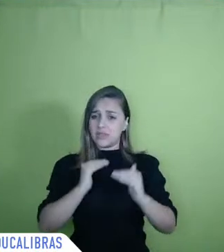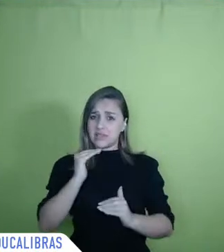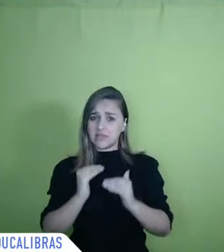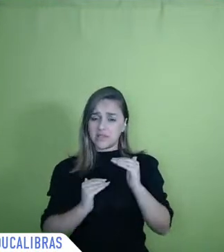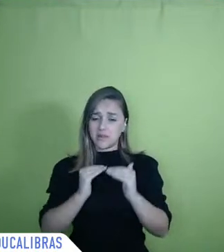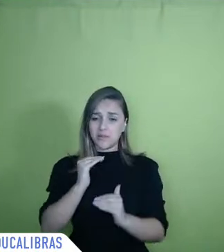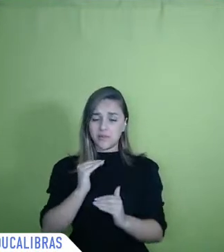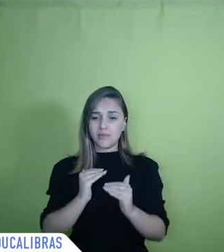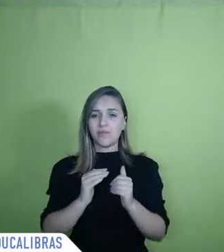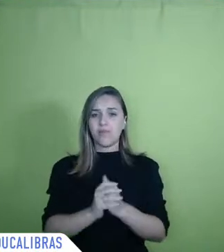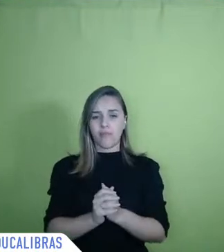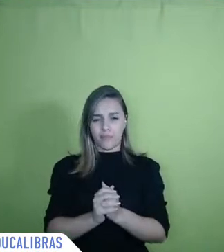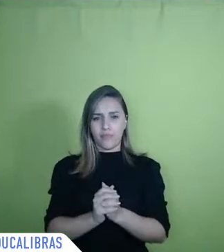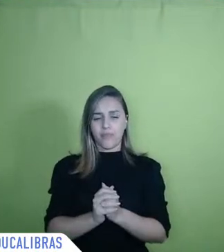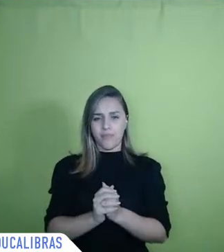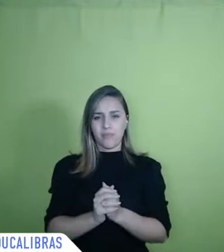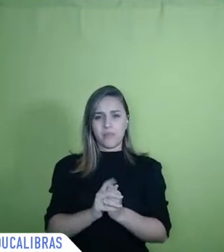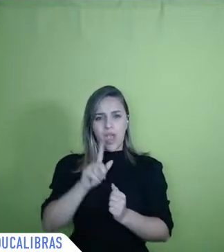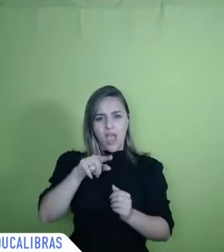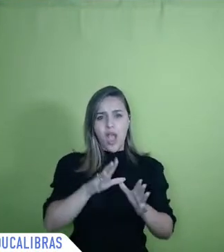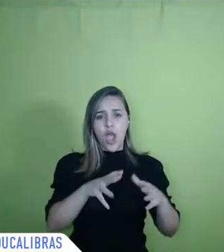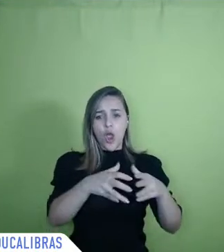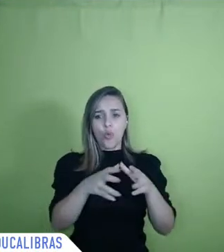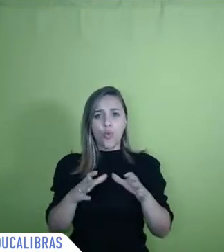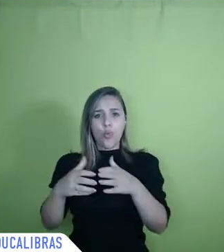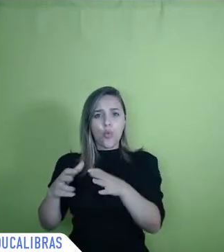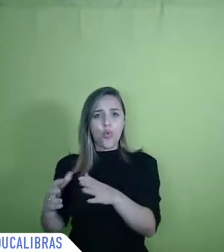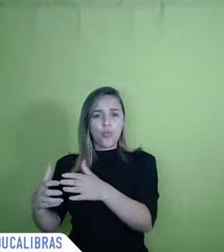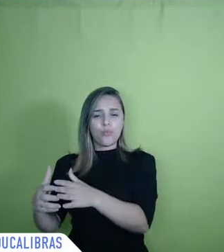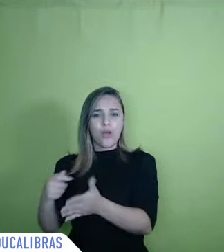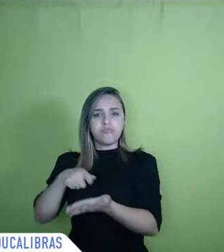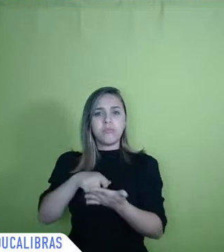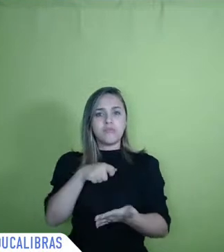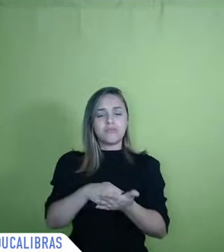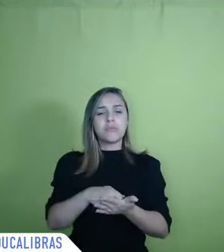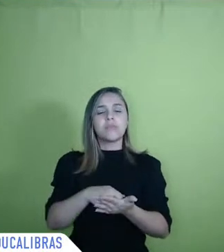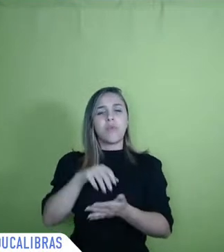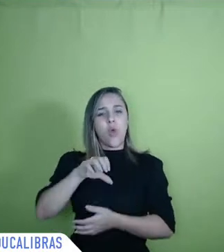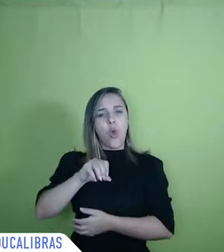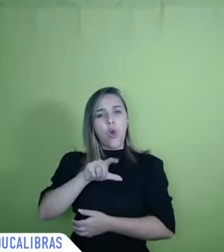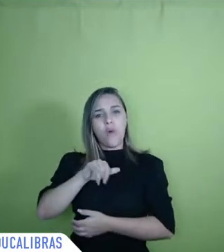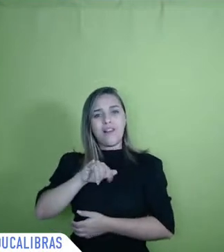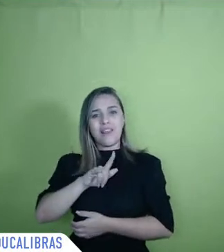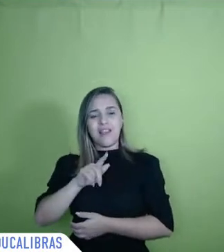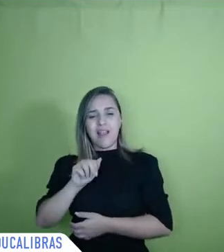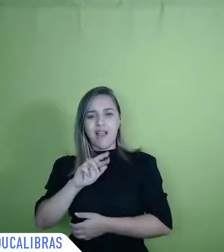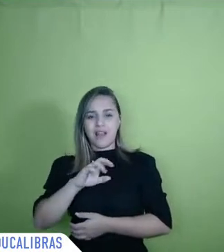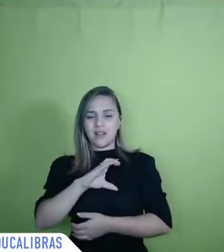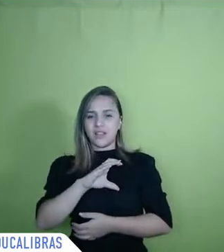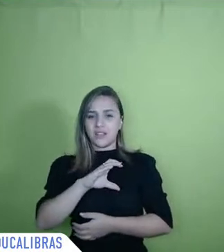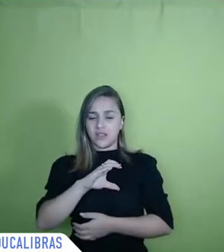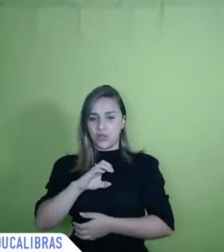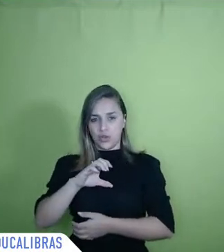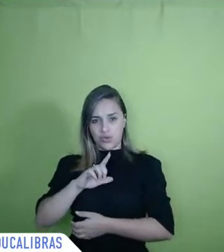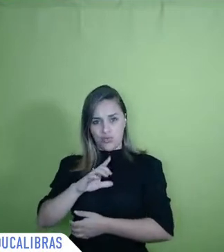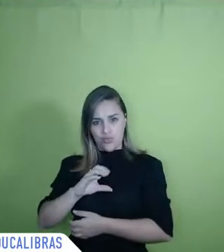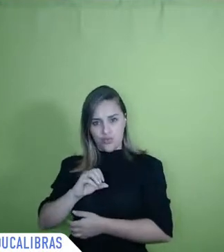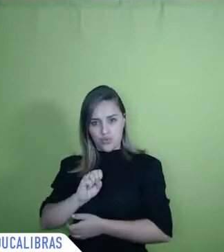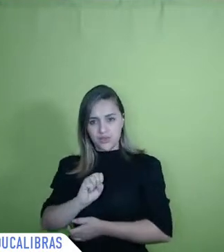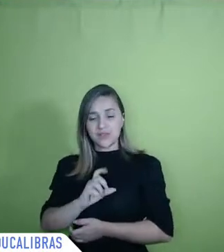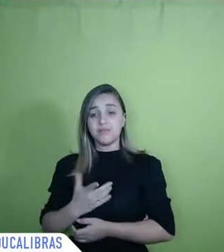economy. So how do we work on bringing down this huge